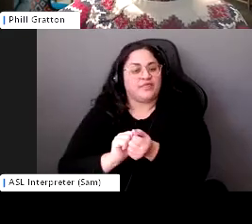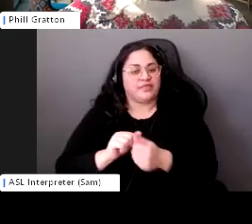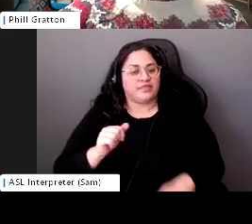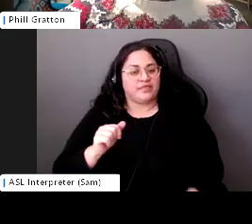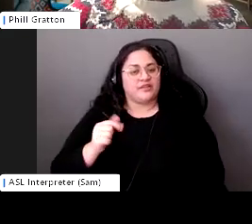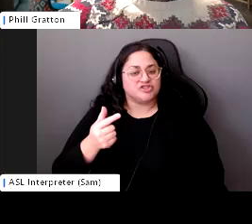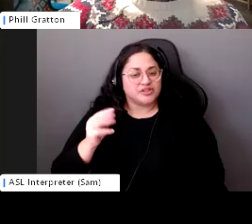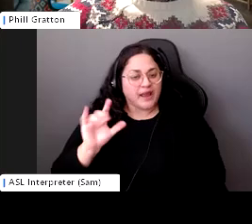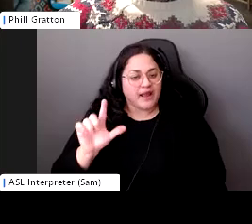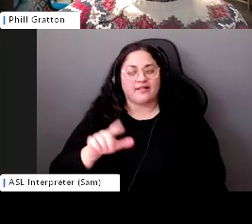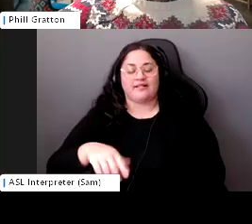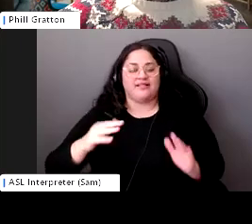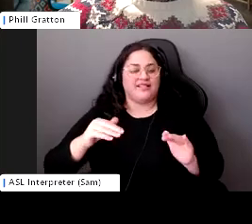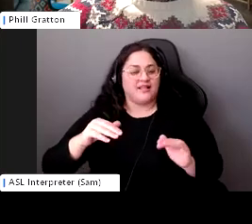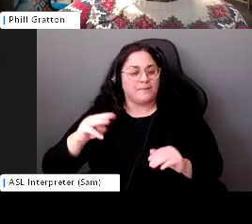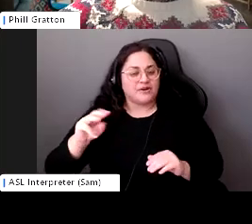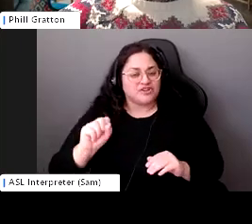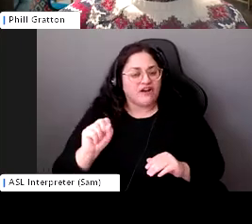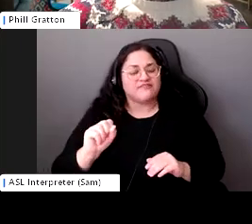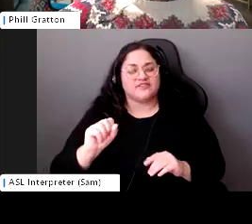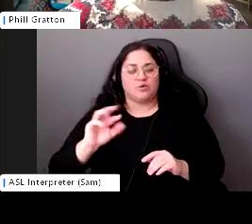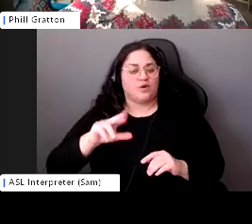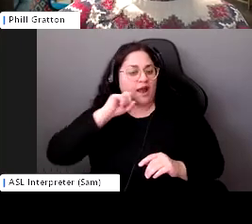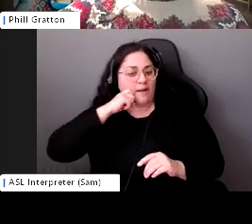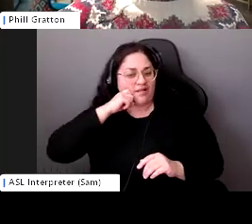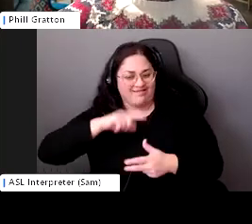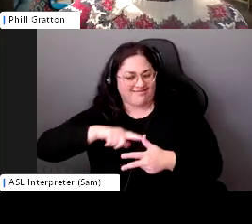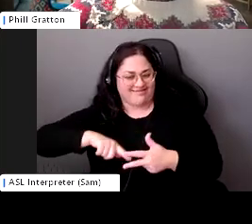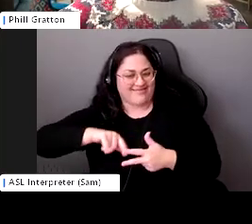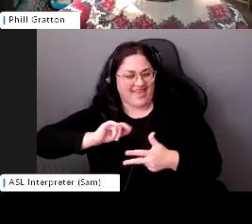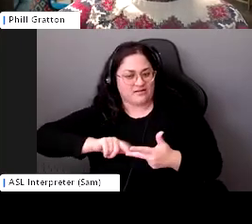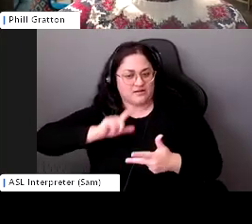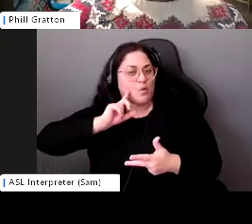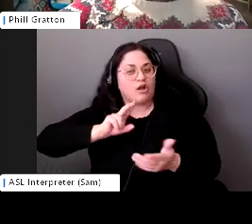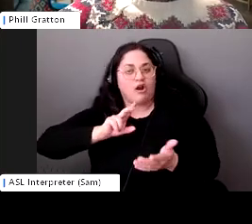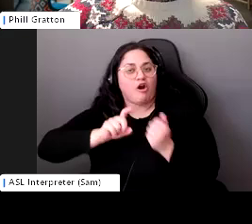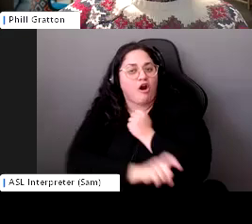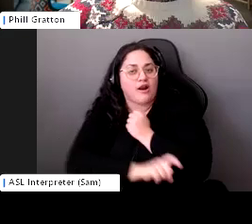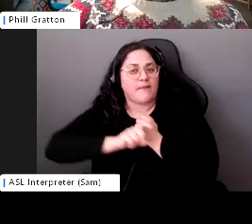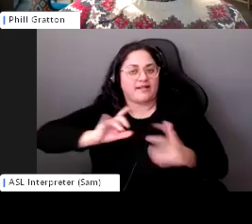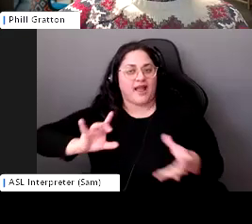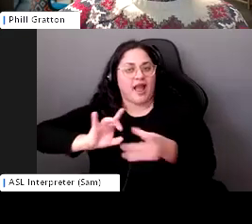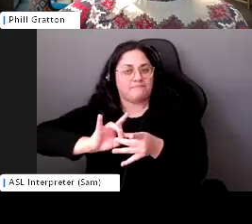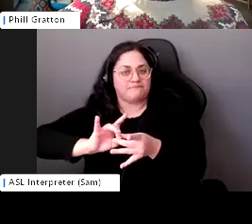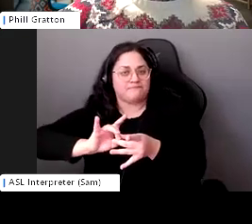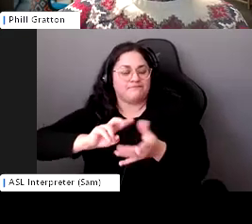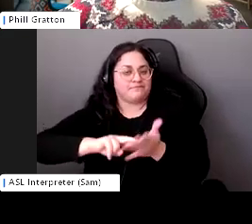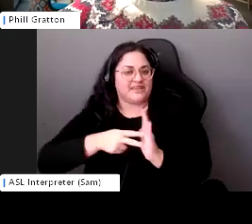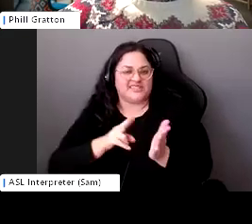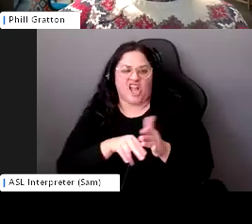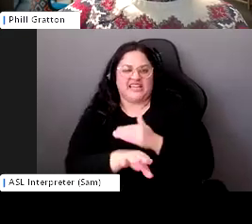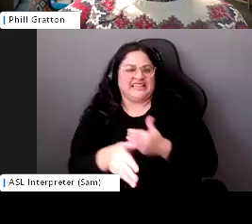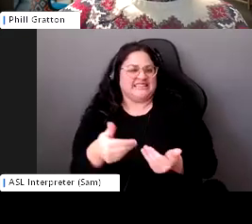And also you get to enjoy the security that's already there around Google passwords and Apple passwords